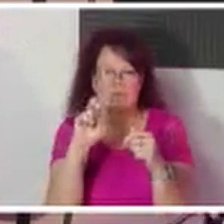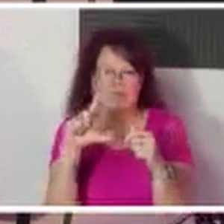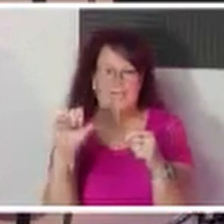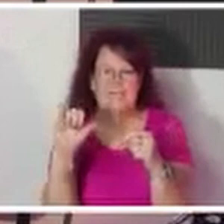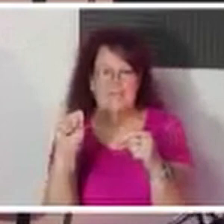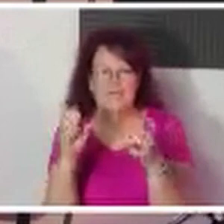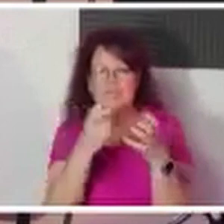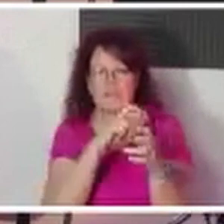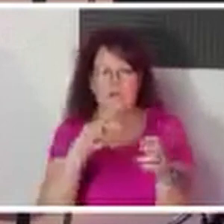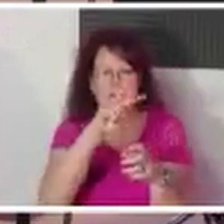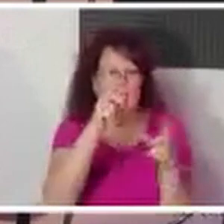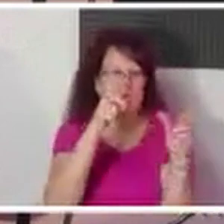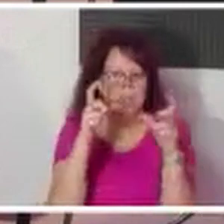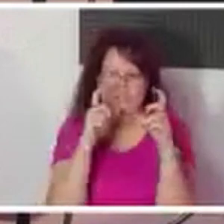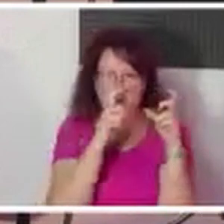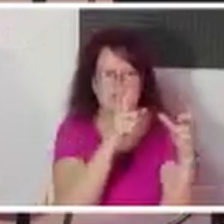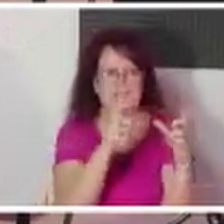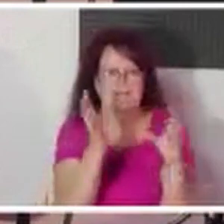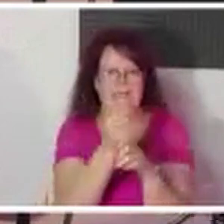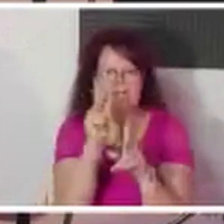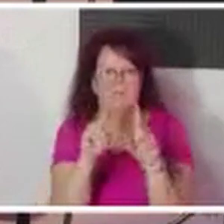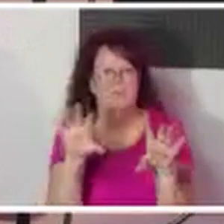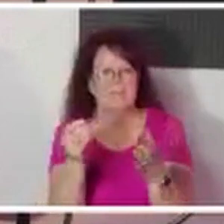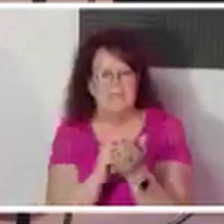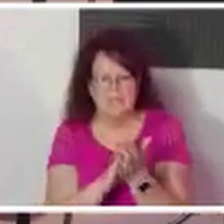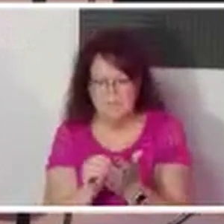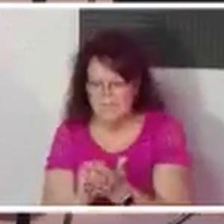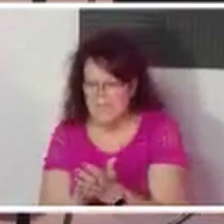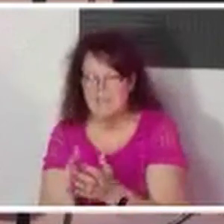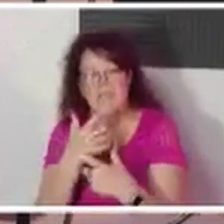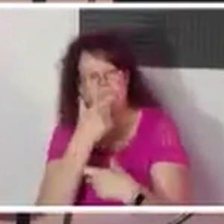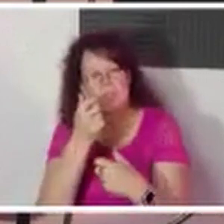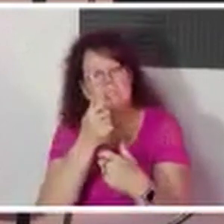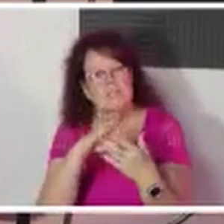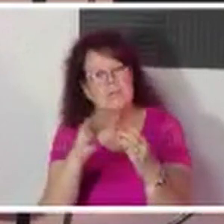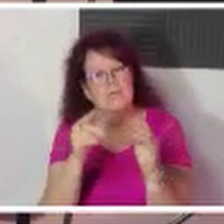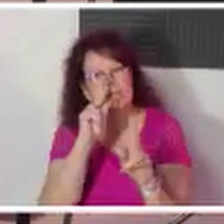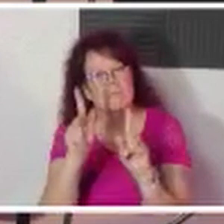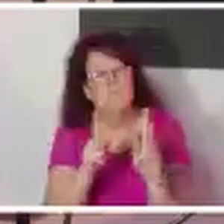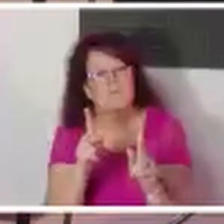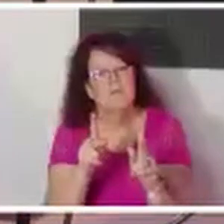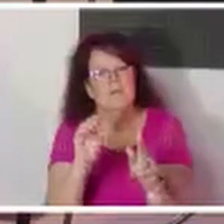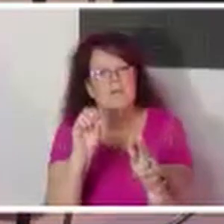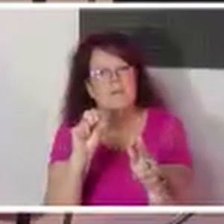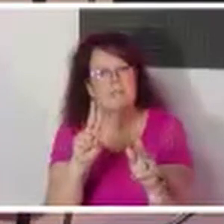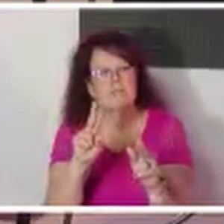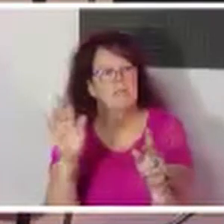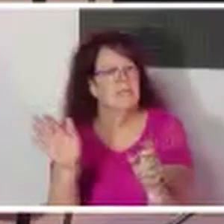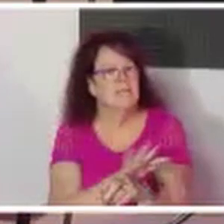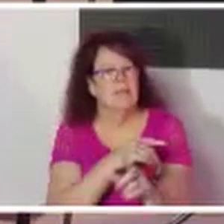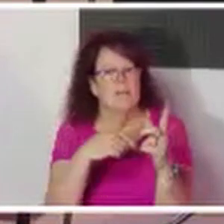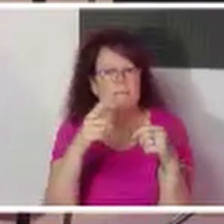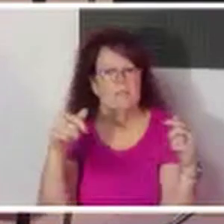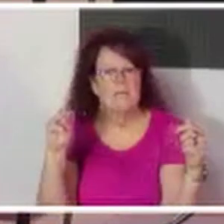right? Who got to talk to people and interview them and document interesting stories and people. And OSU's entire